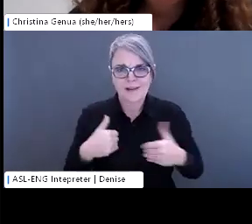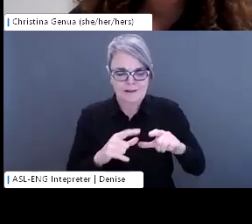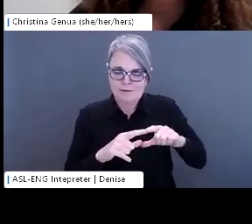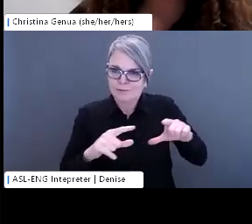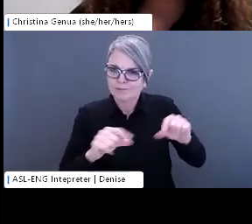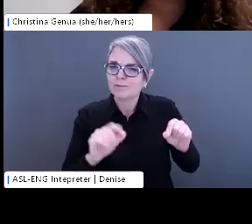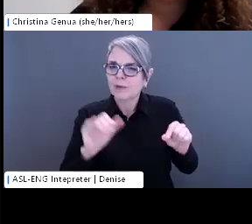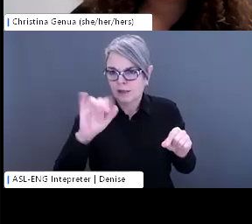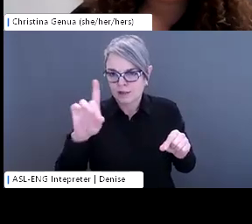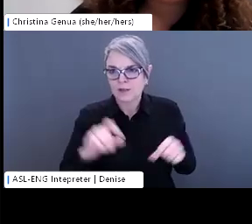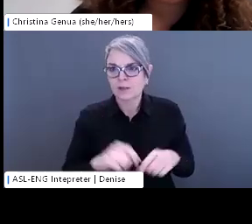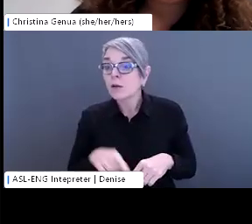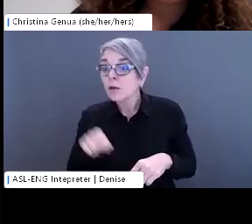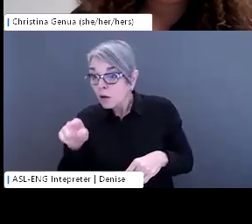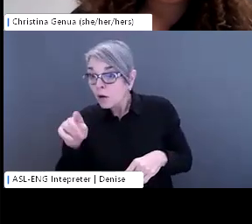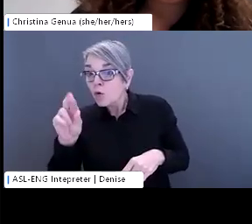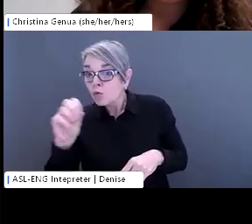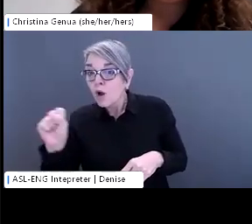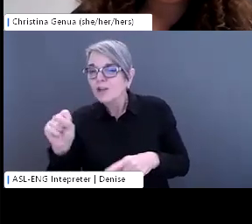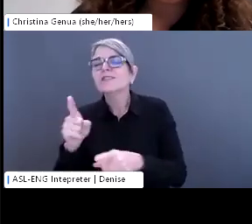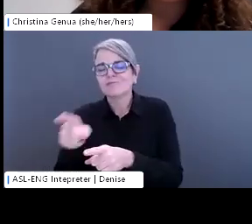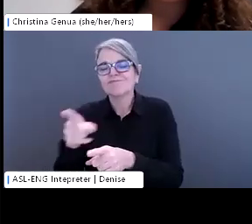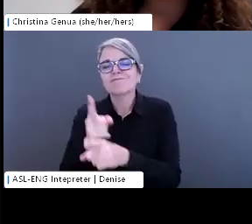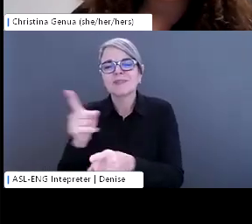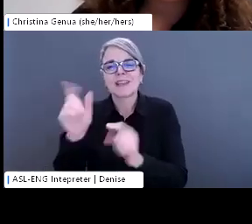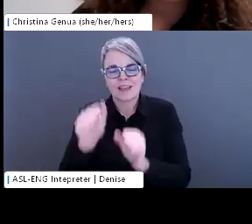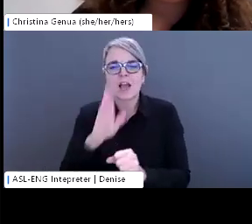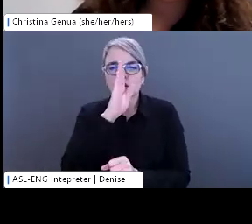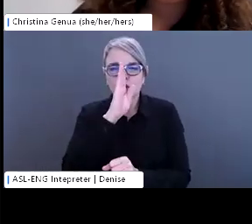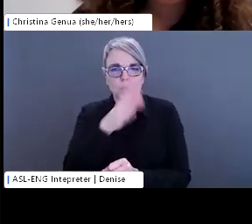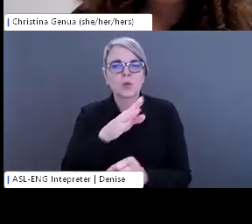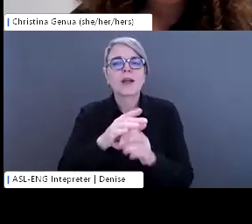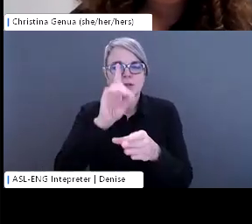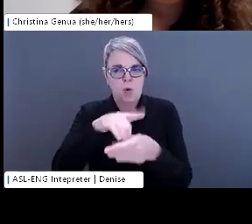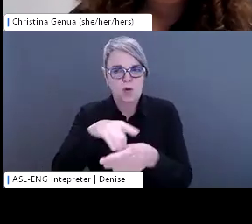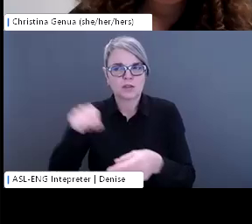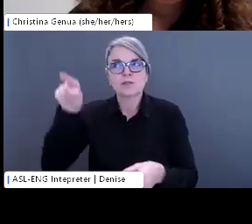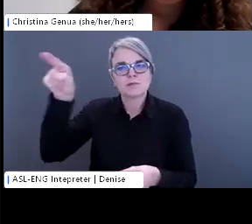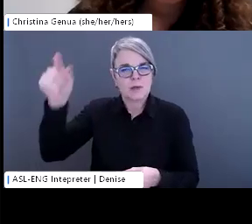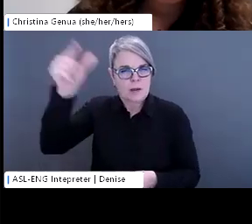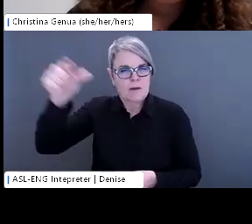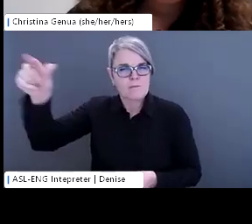Ross, you're correct. Direct deposit is also available for Government of Canada checks.